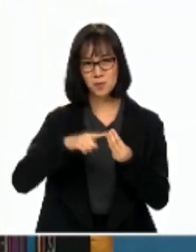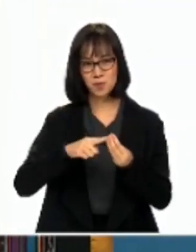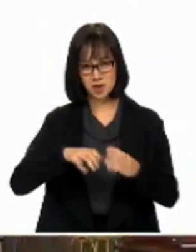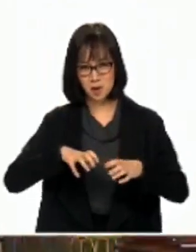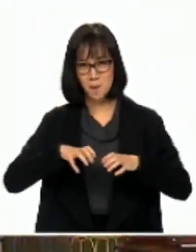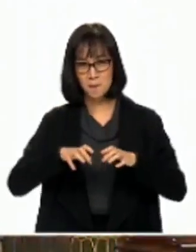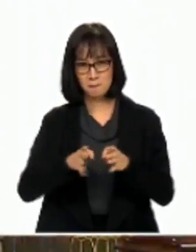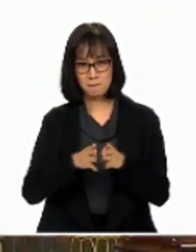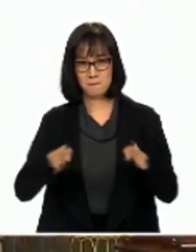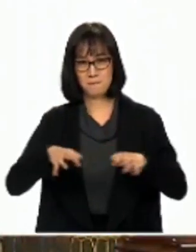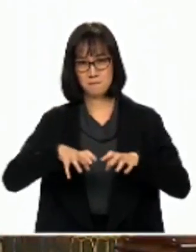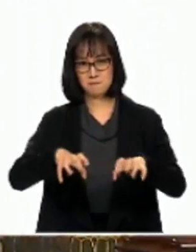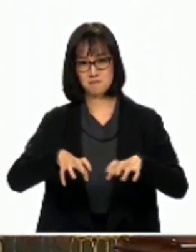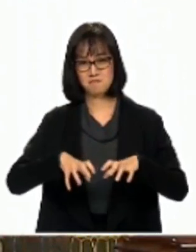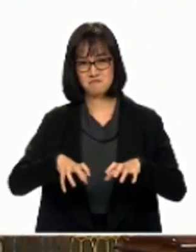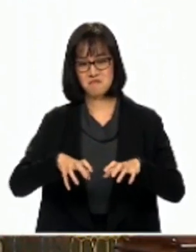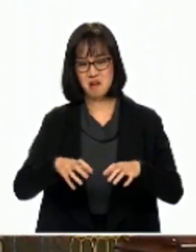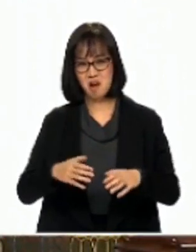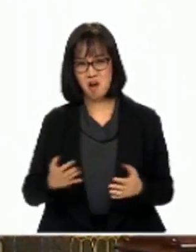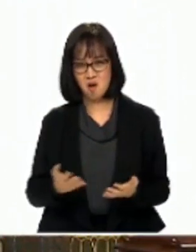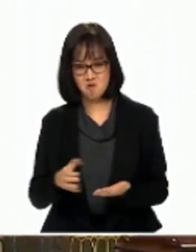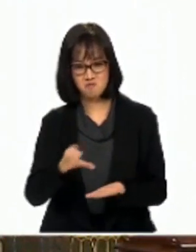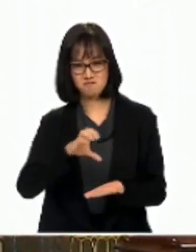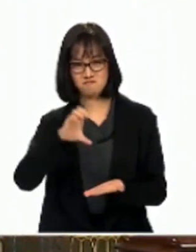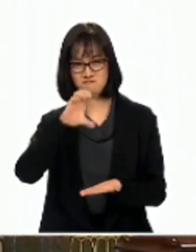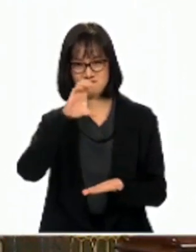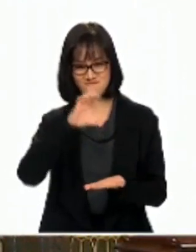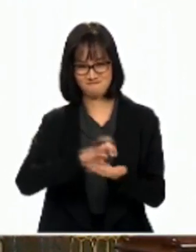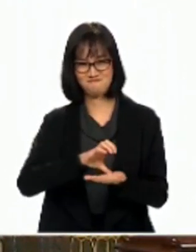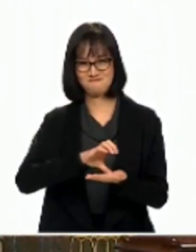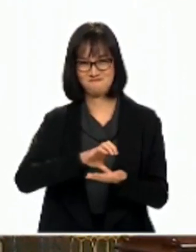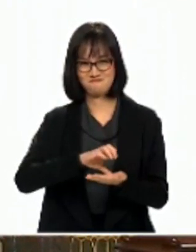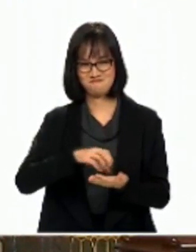will be right here in the center of this.